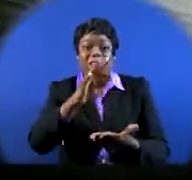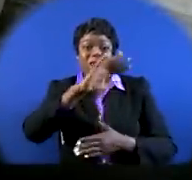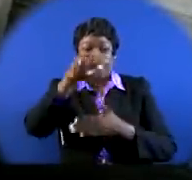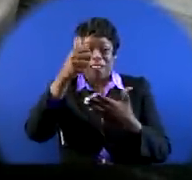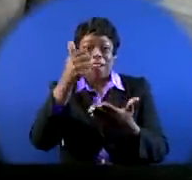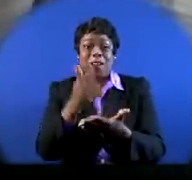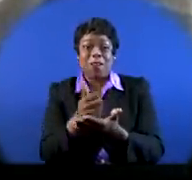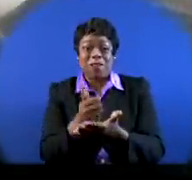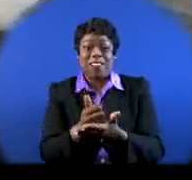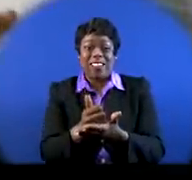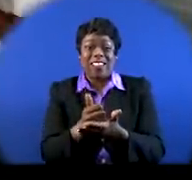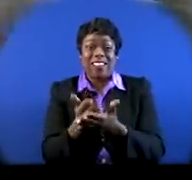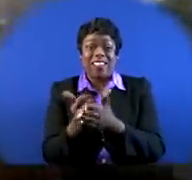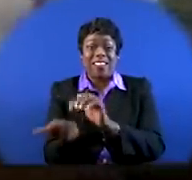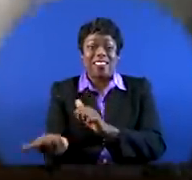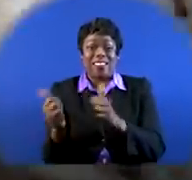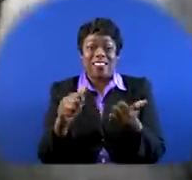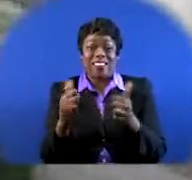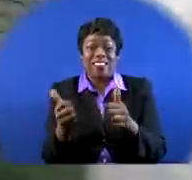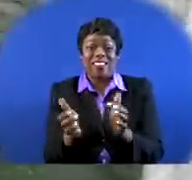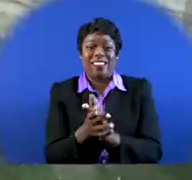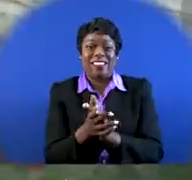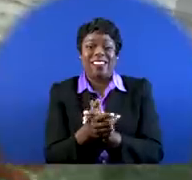Bless you, my God.